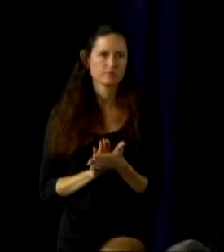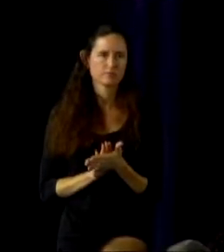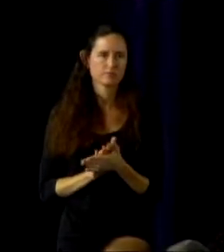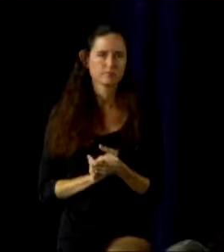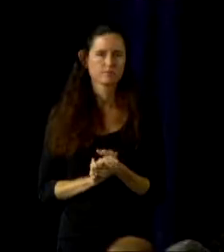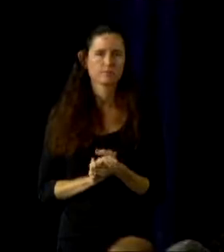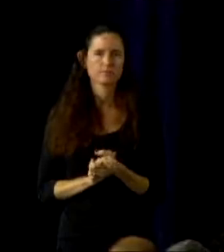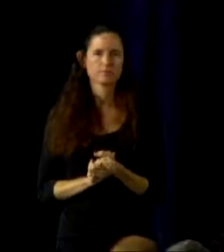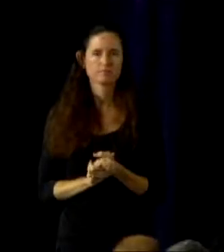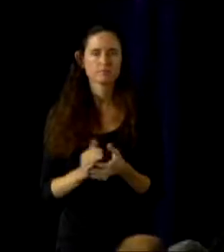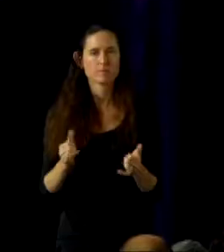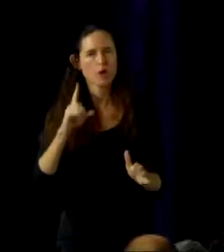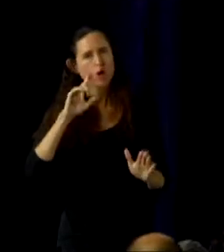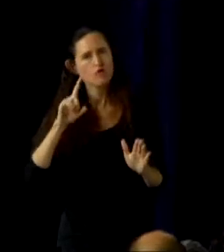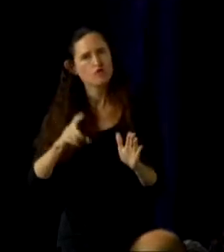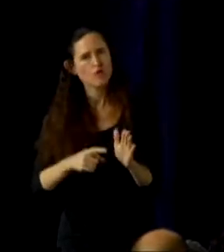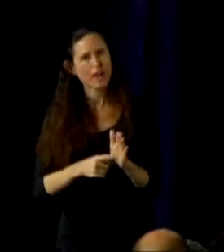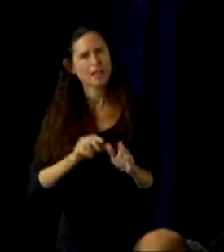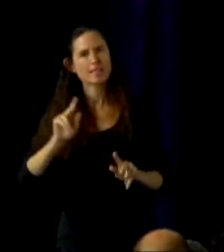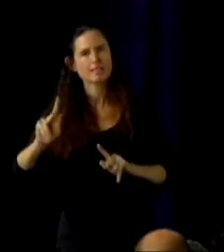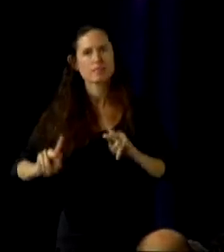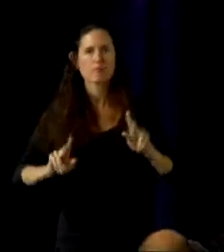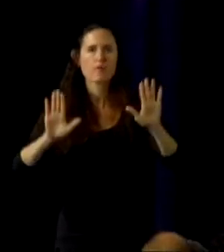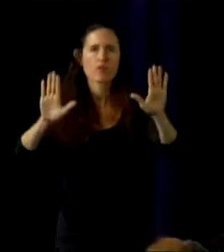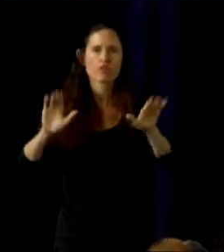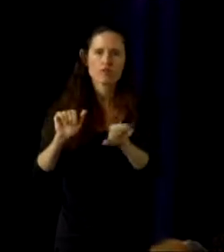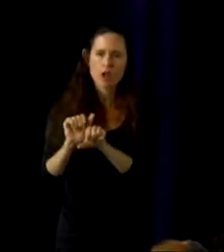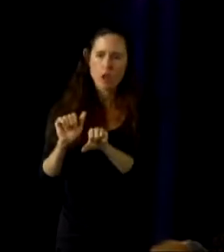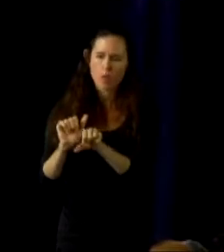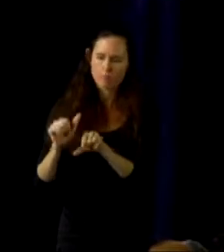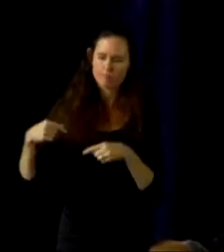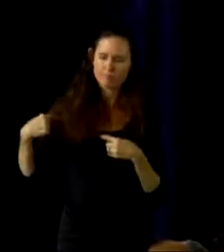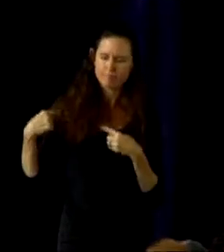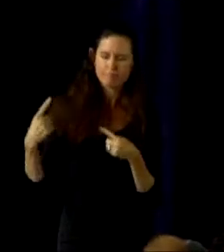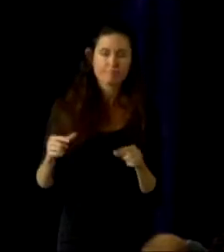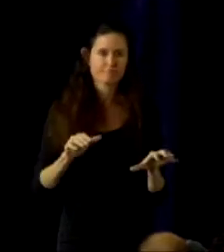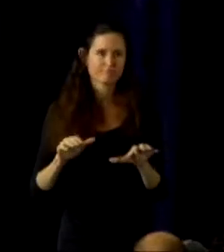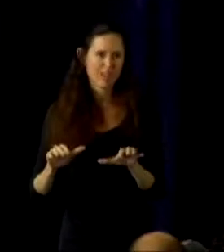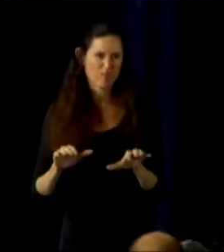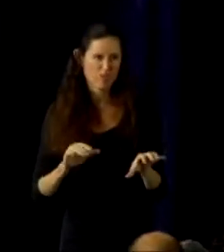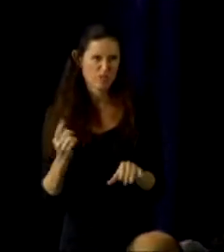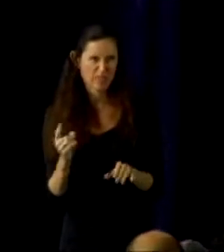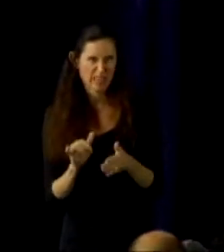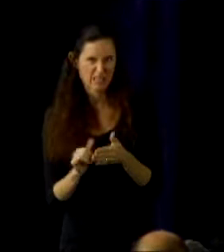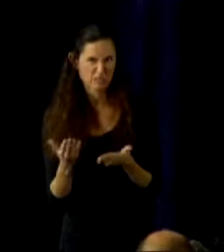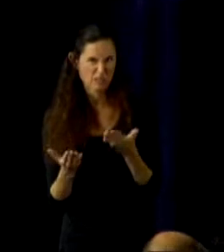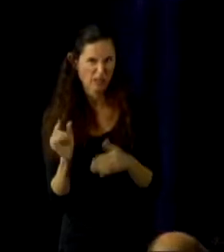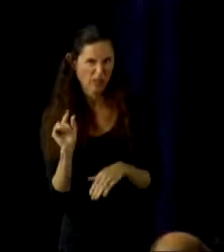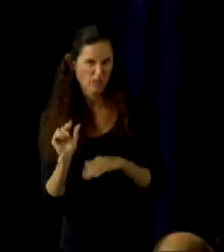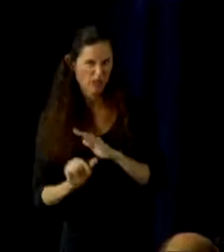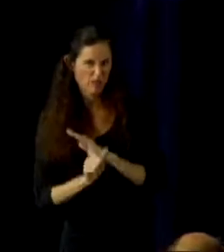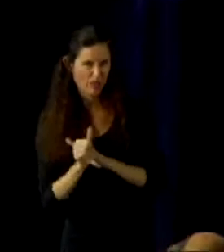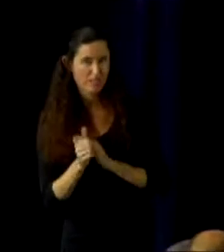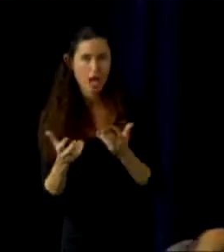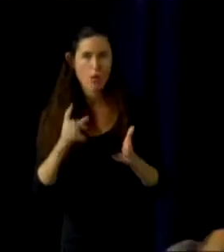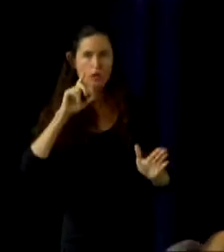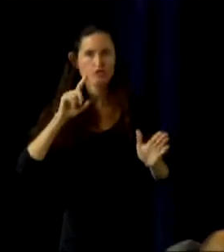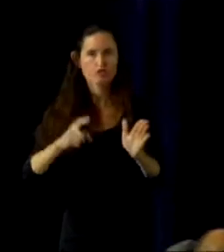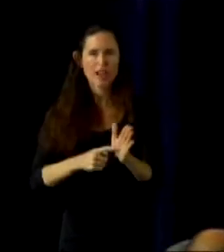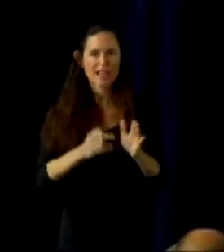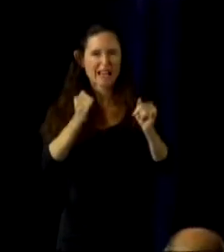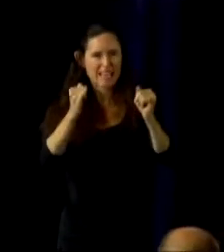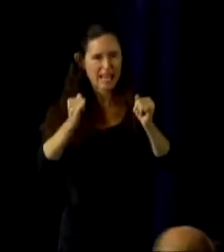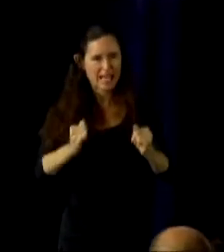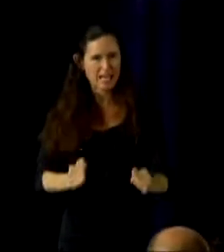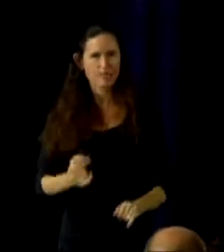Now, in recognizing these individuals for the great work that they have done, I'm going to do something that's probably a bit risky. And I want to recognize individually